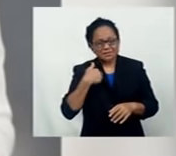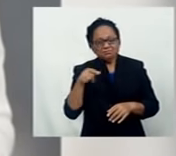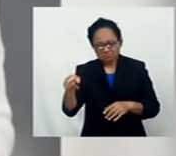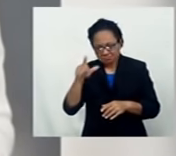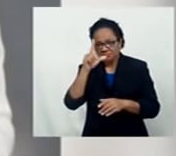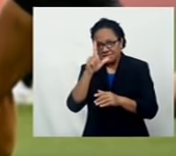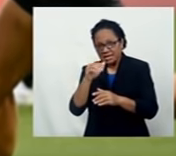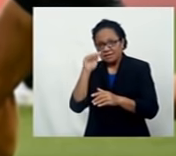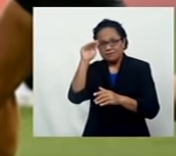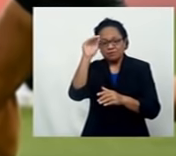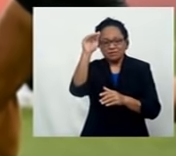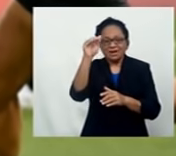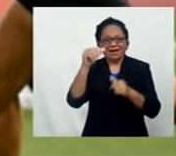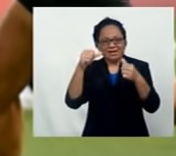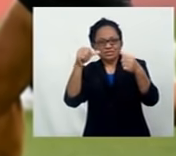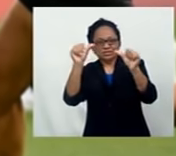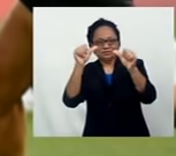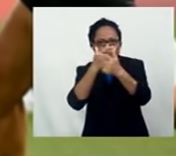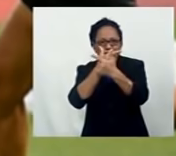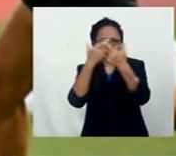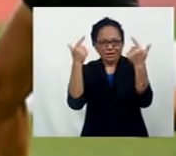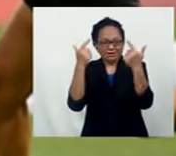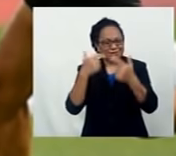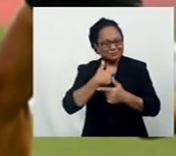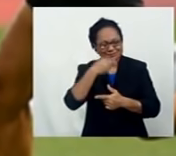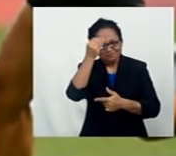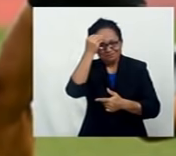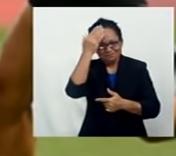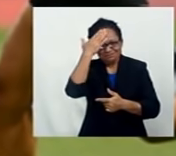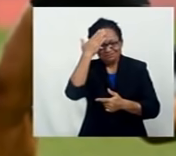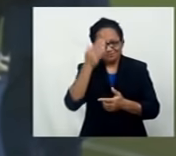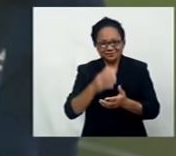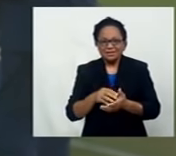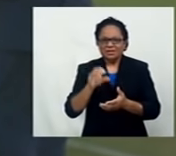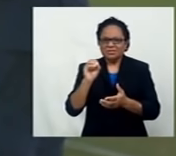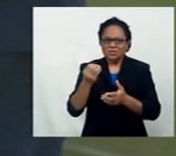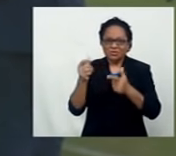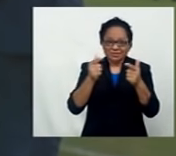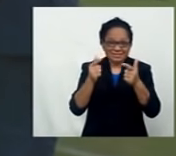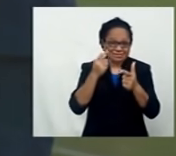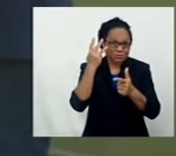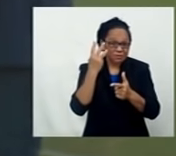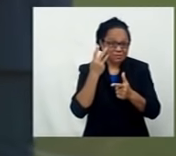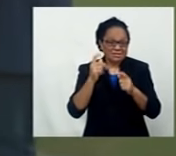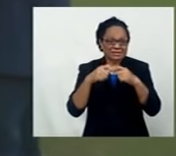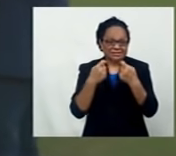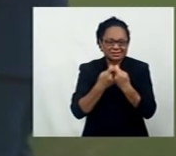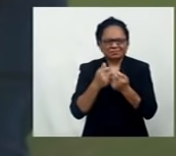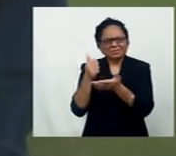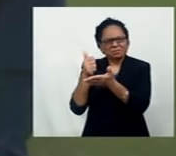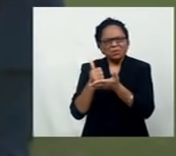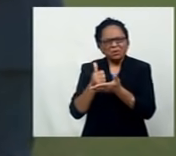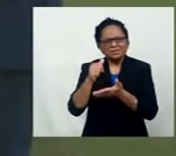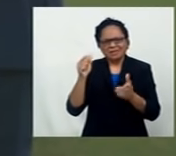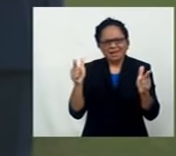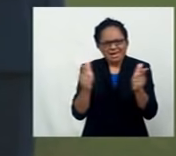I will never forget. With whatever little support the Fijiana team had, they ensured they made their mark on the world